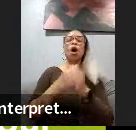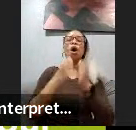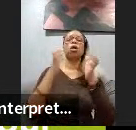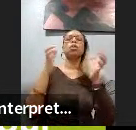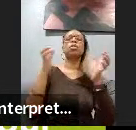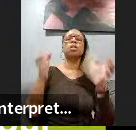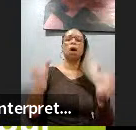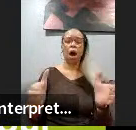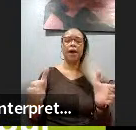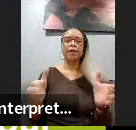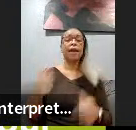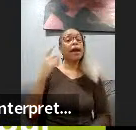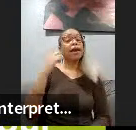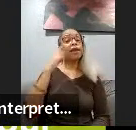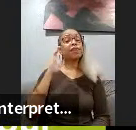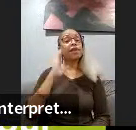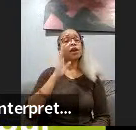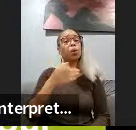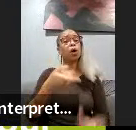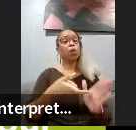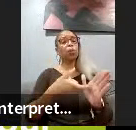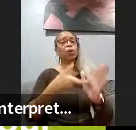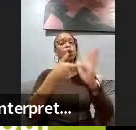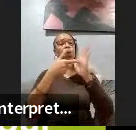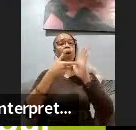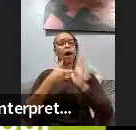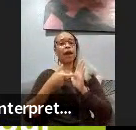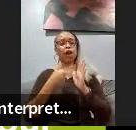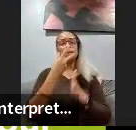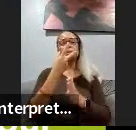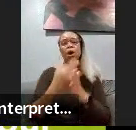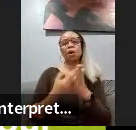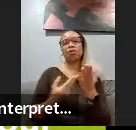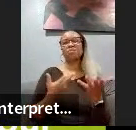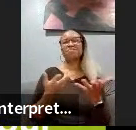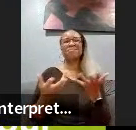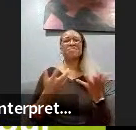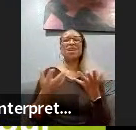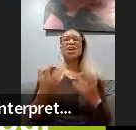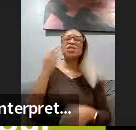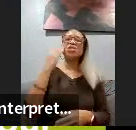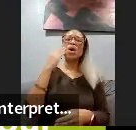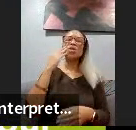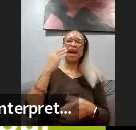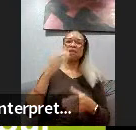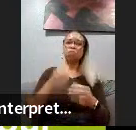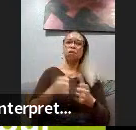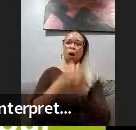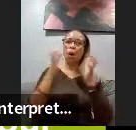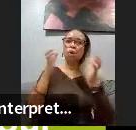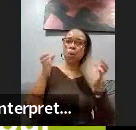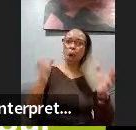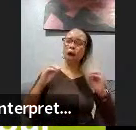it's going to require both, the sort of like mass communications that